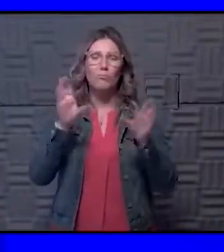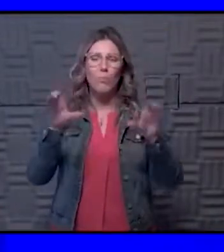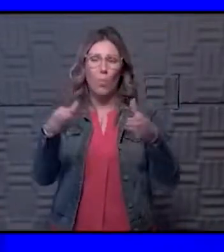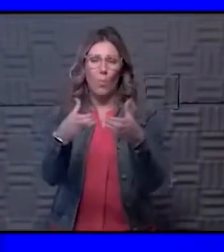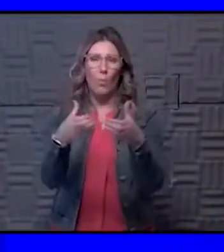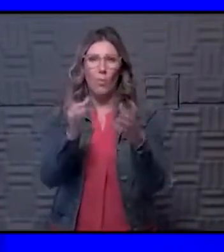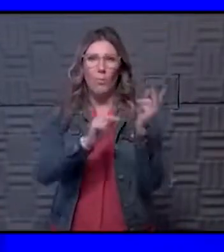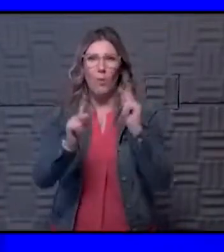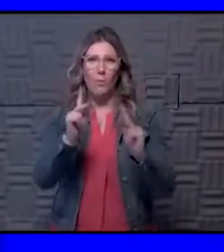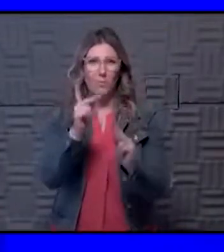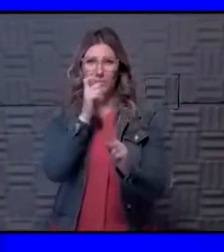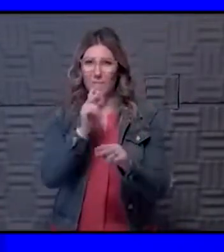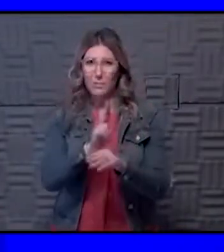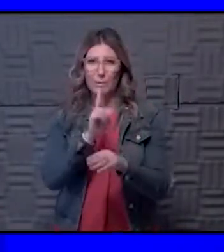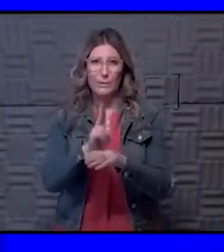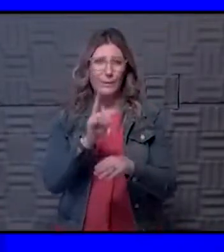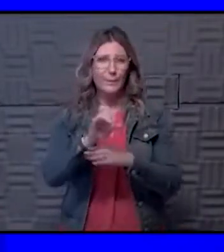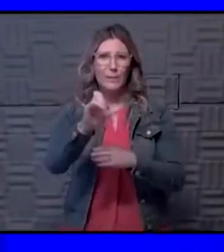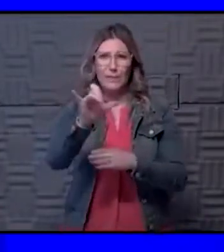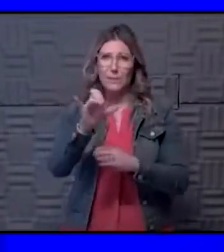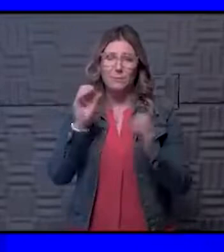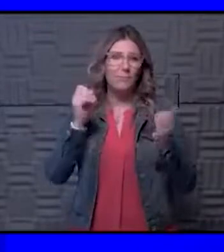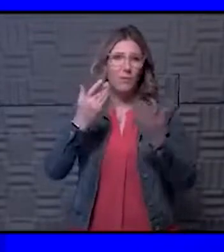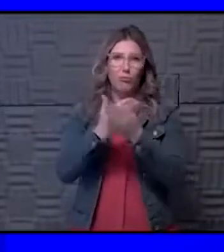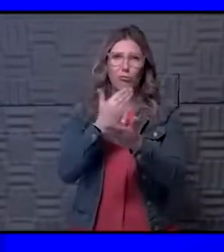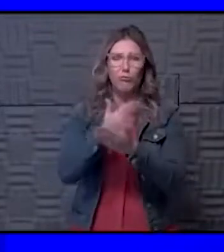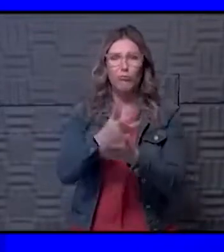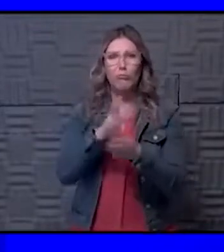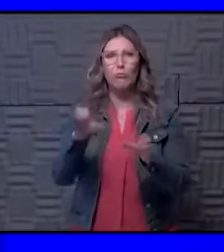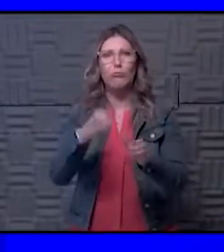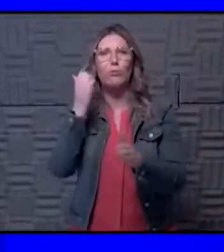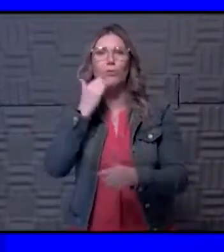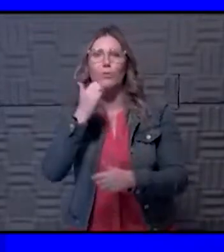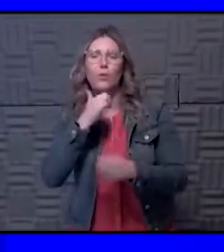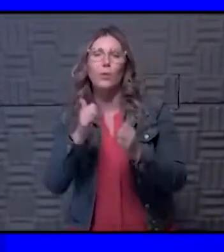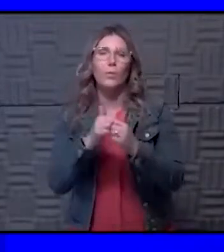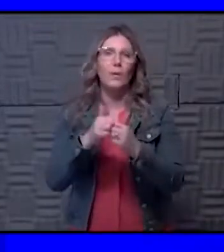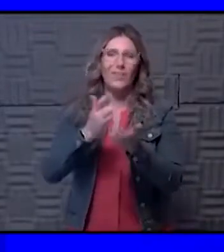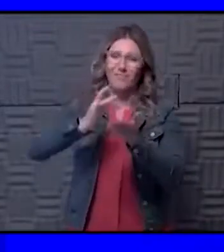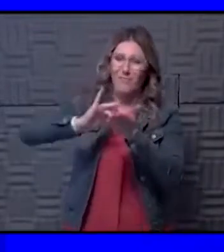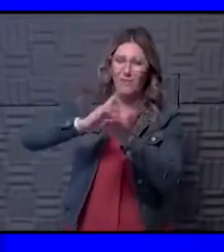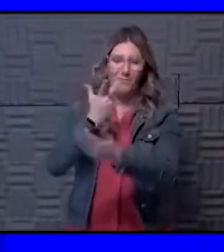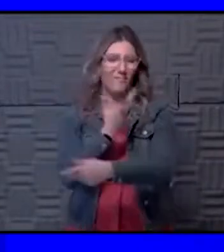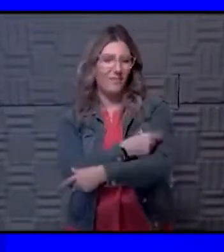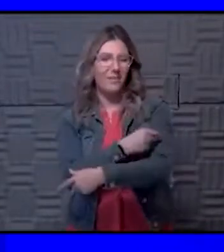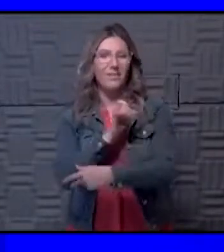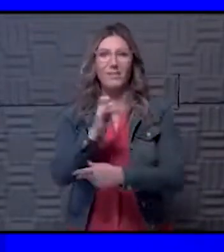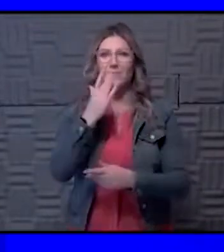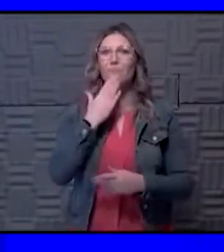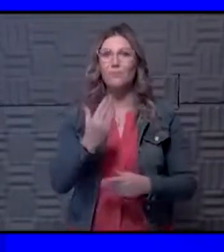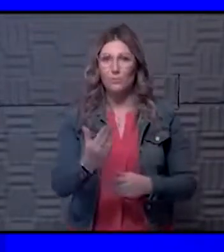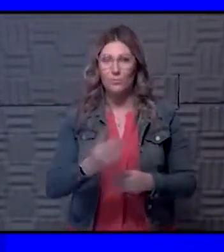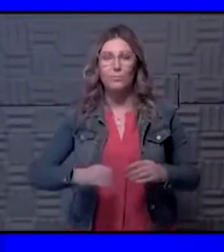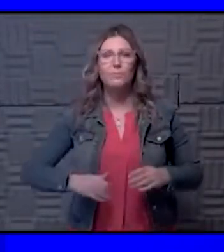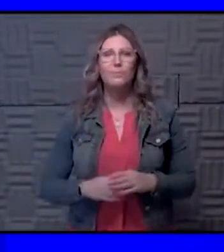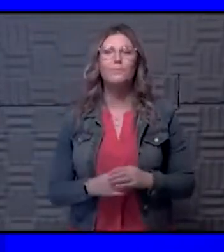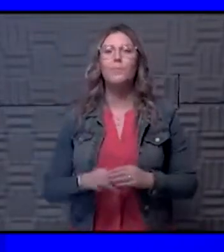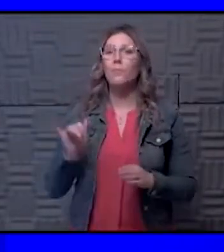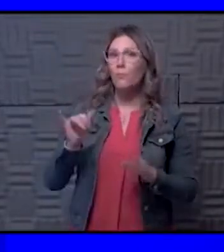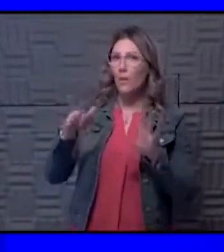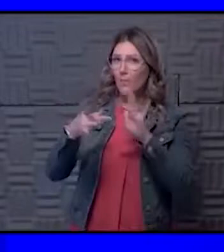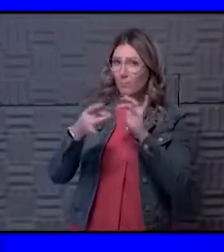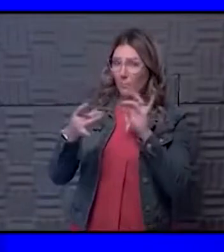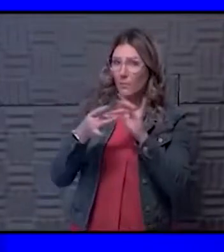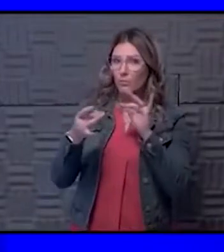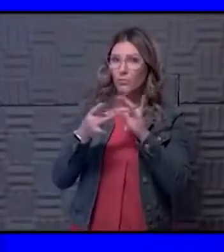in, that's nothing new in medicine. We do that every day with different drugs, different vaccines. So I think that's good. And just like you said, I think the